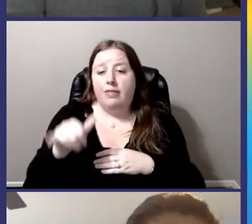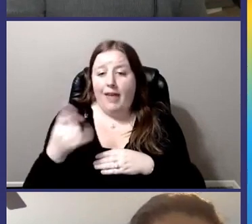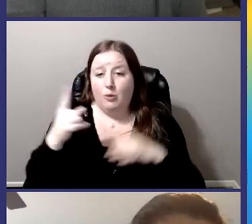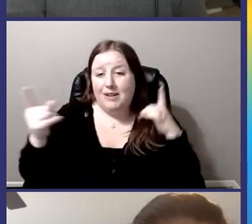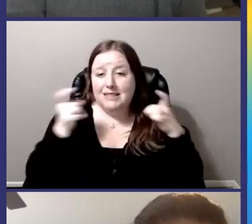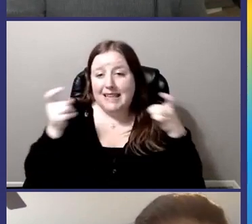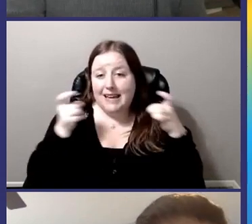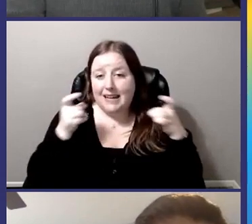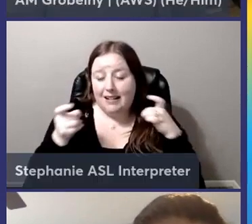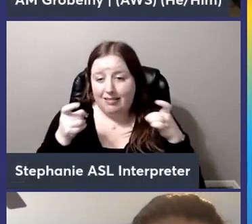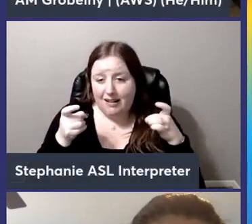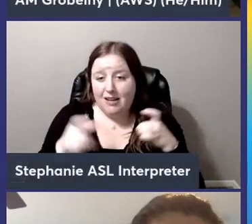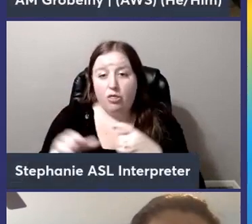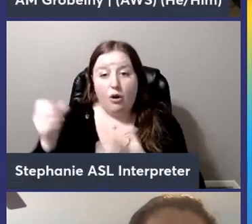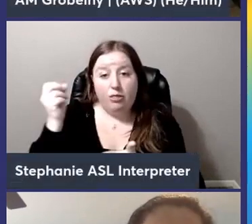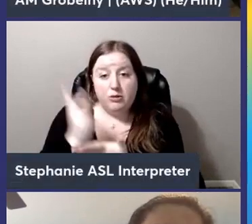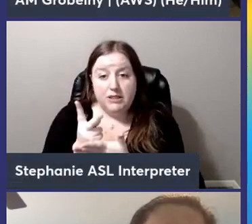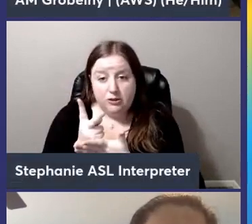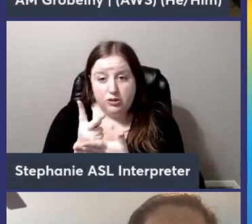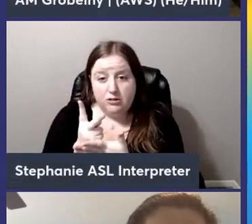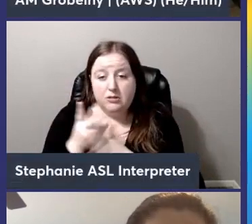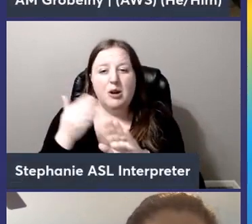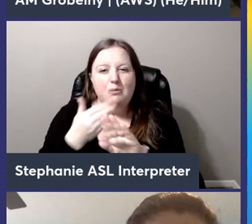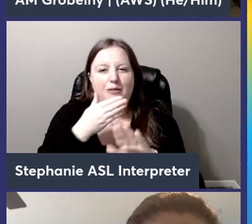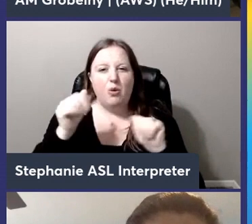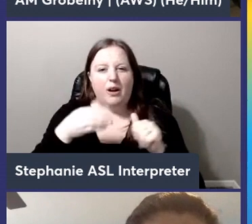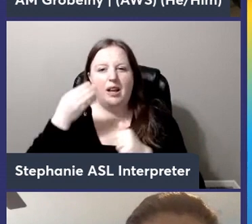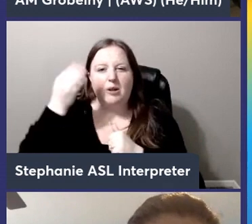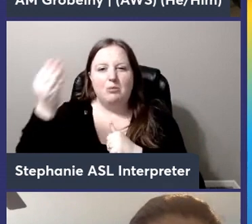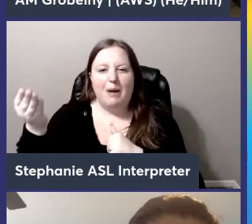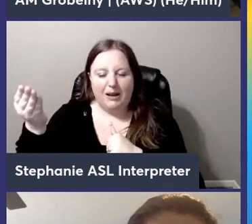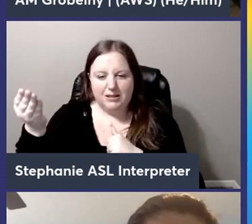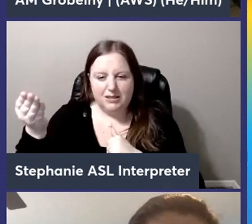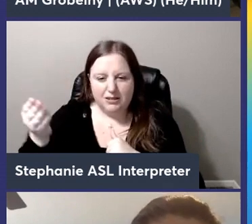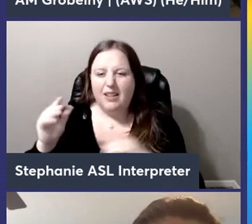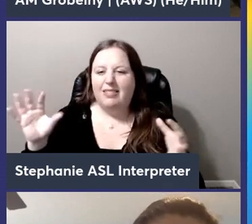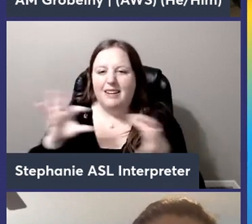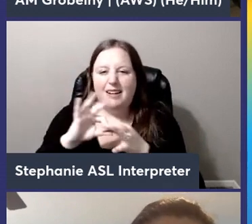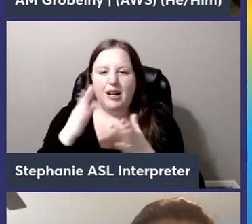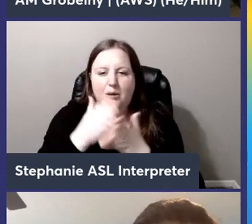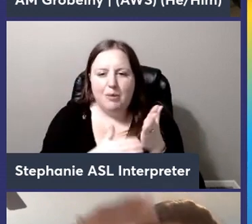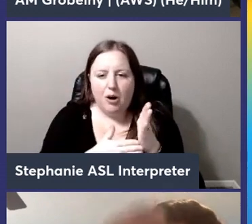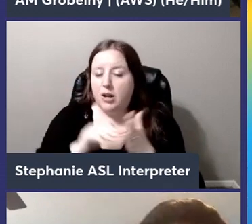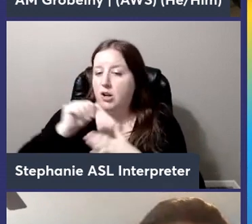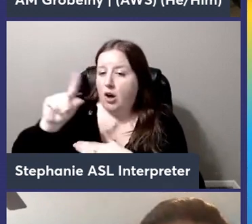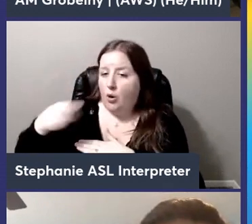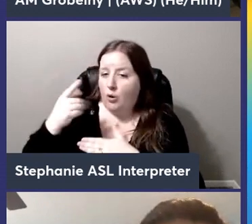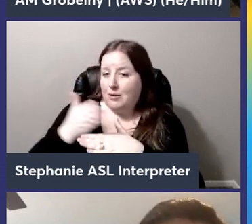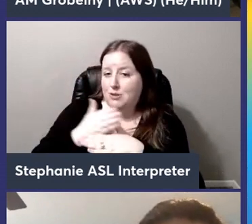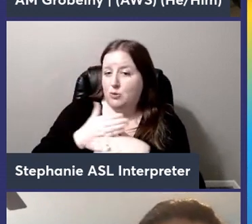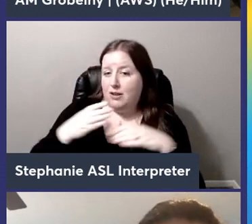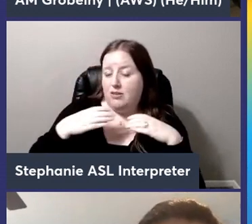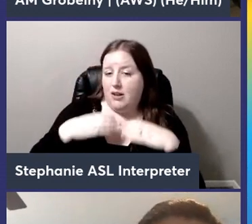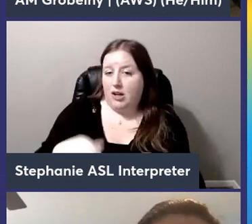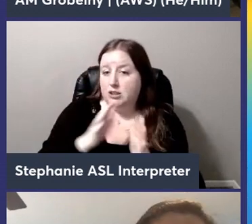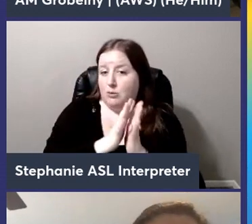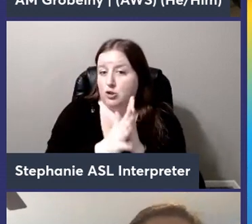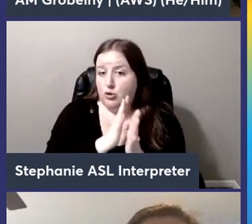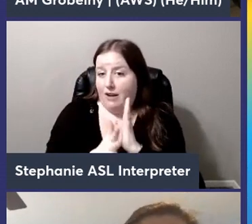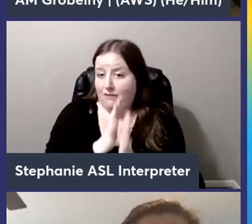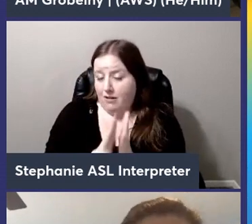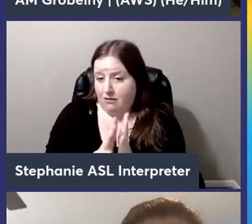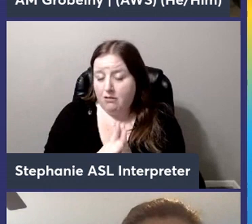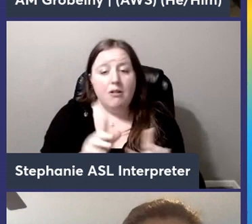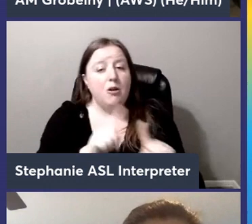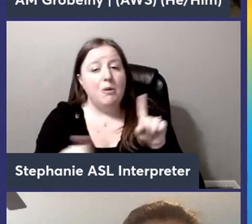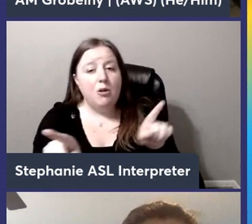handling the authorization before it can pass the connectivity. Oh, okay. Also, it's not just between the customer traffic, north south, but